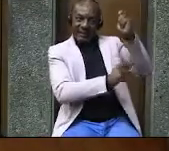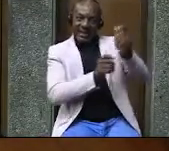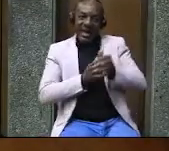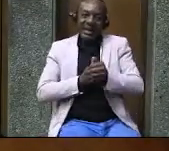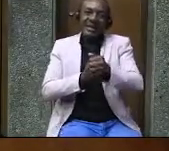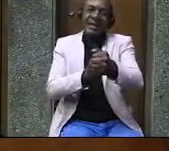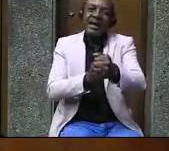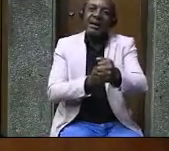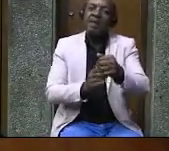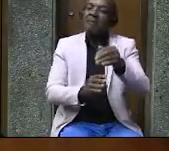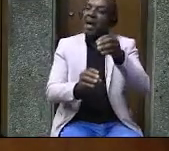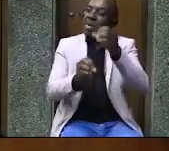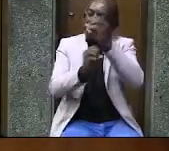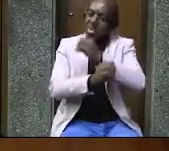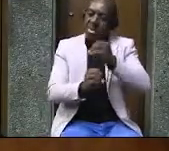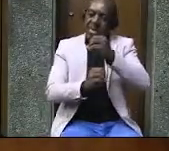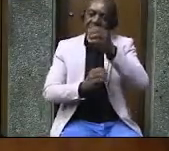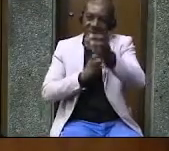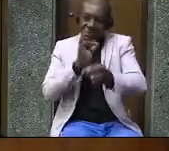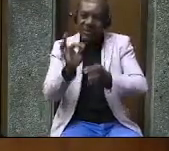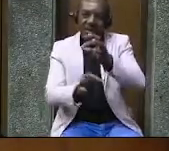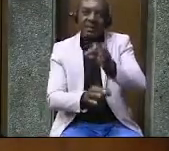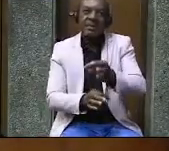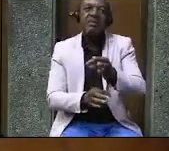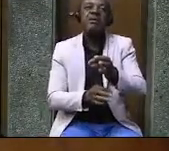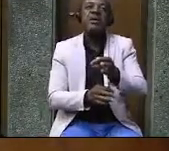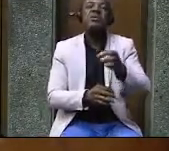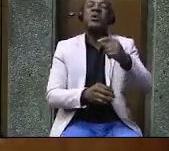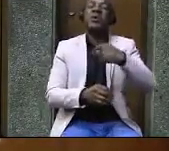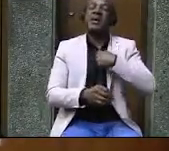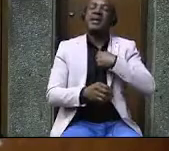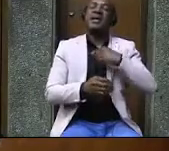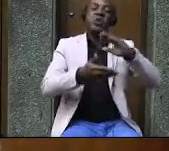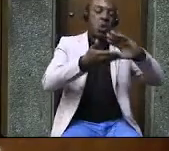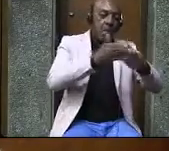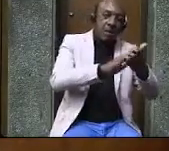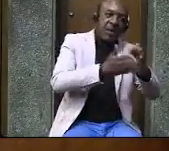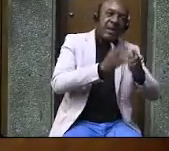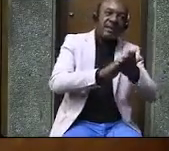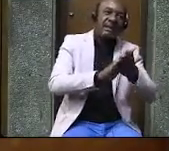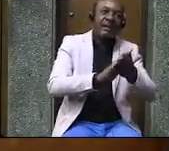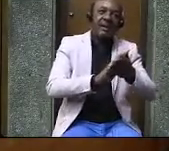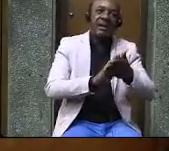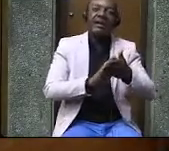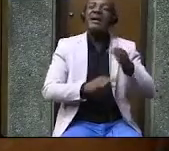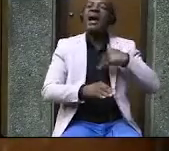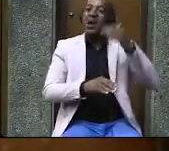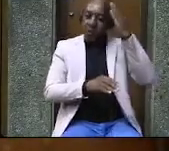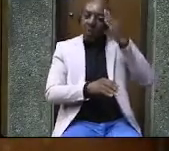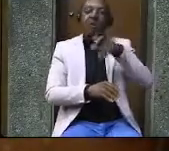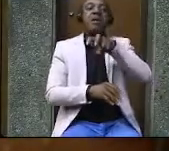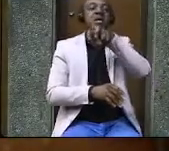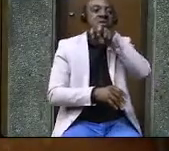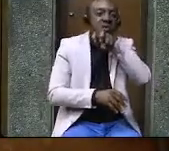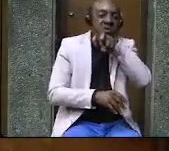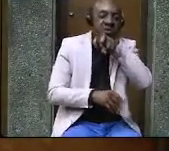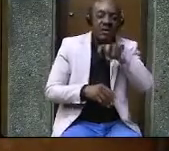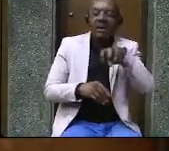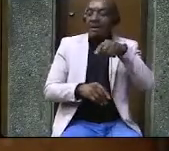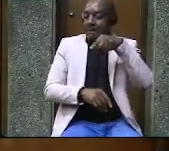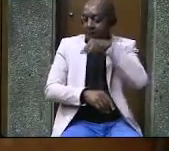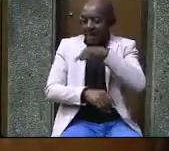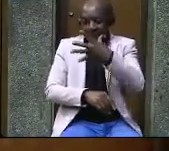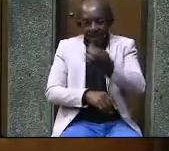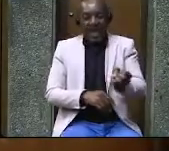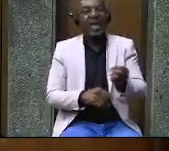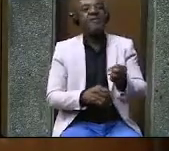tshaba sa rantsho as Bantu people. Ra tseba hore dikgoshi ke bona custodians of land